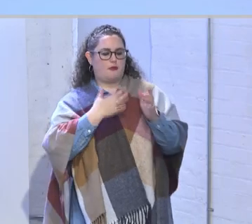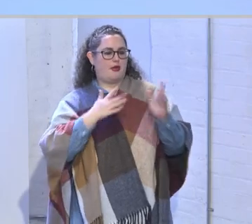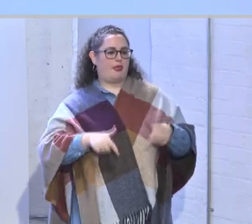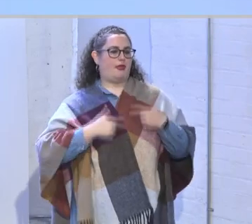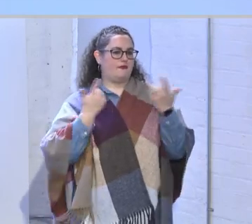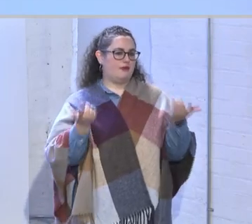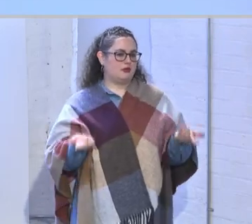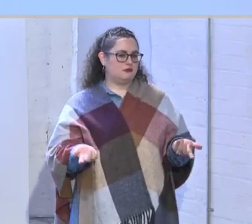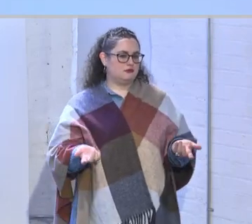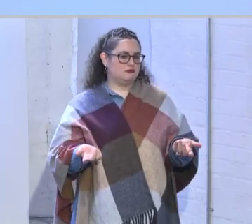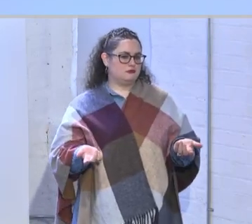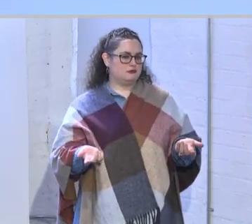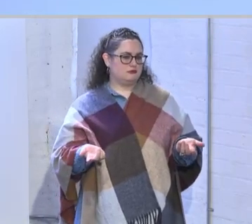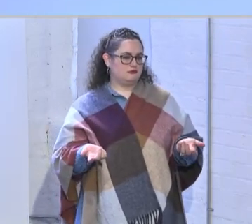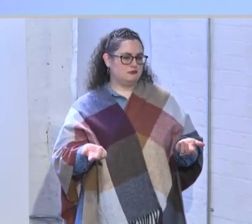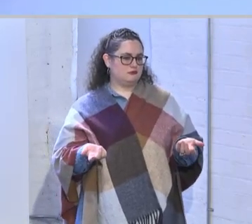life.